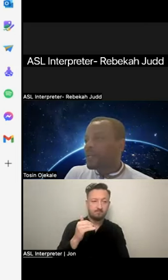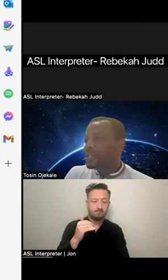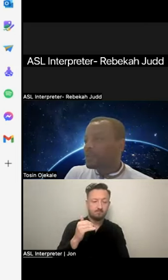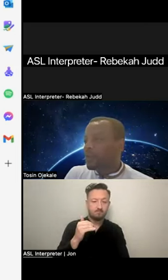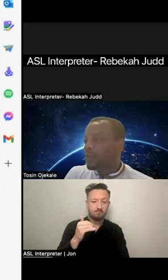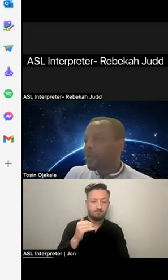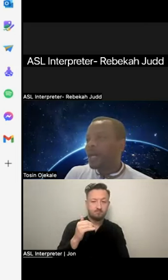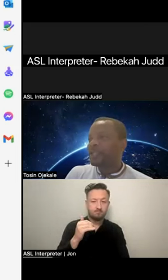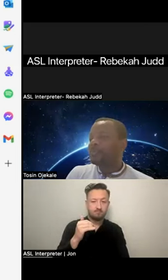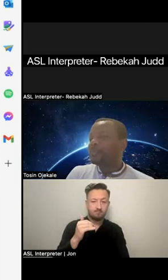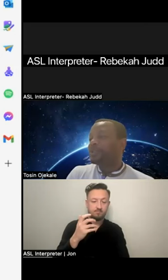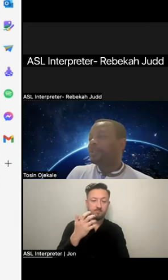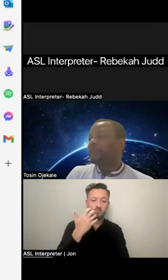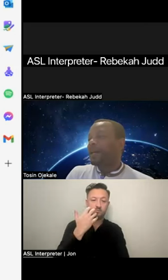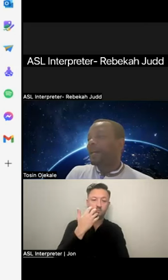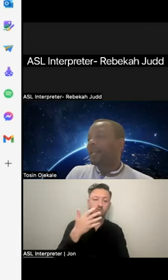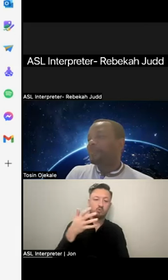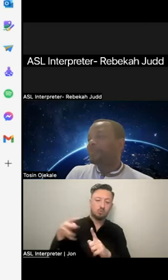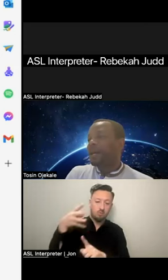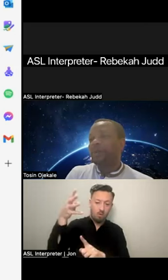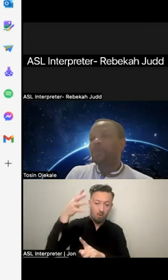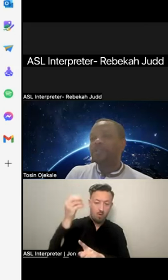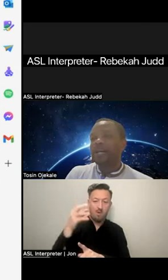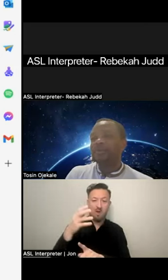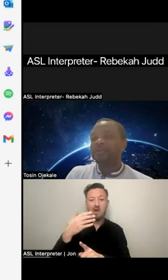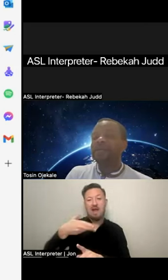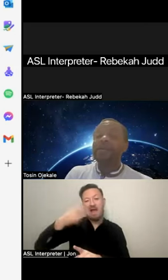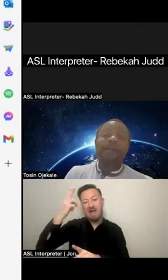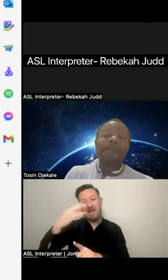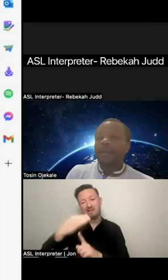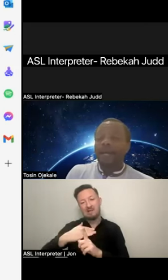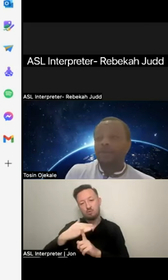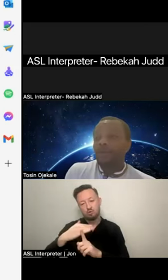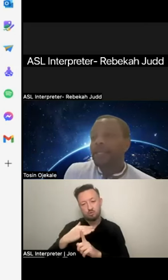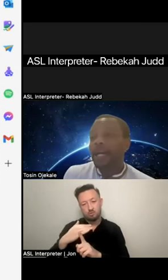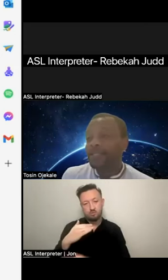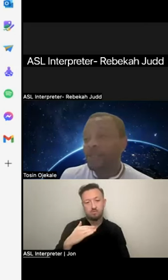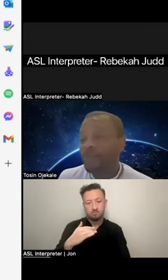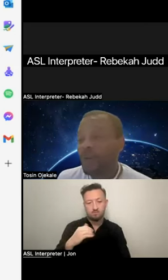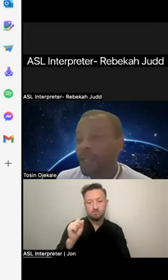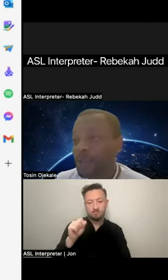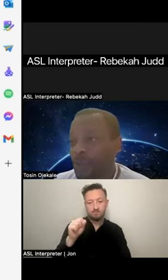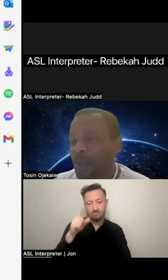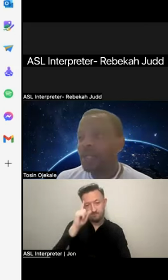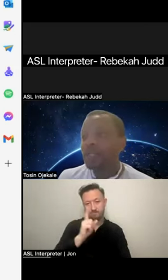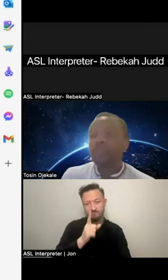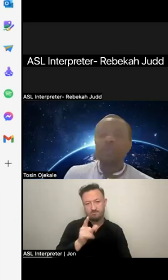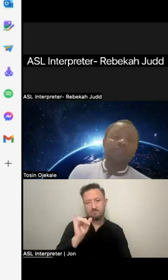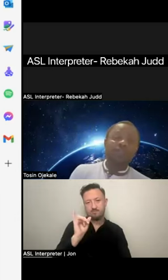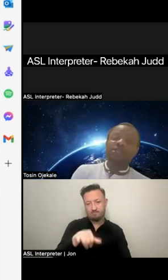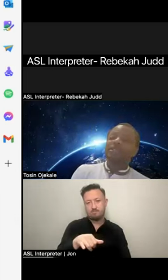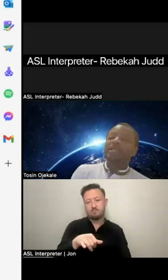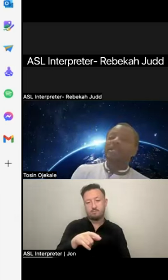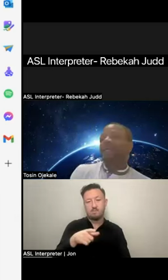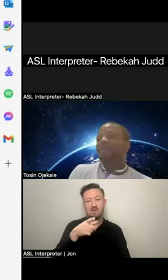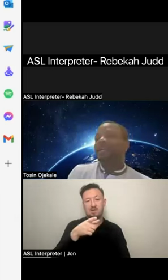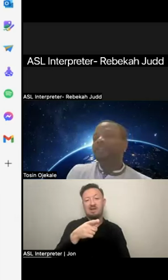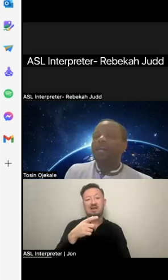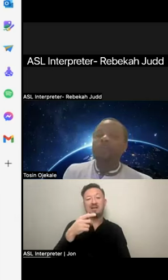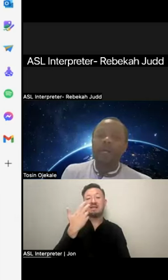If there is smoke or high temperature, the fire alarm spike will sound. Yeah, absolutely. That's just what they do. So it's just,